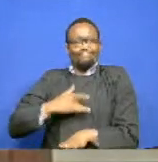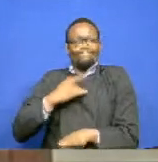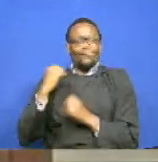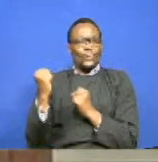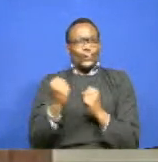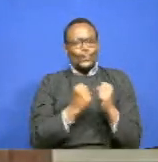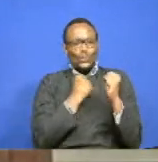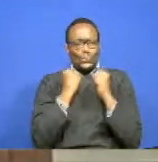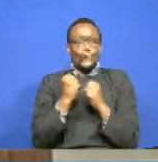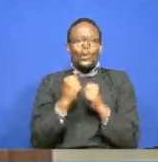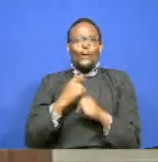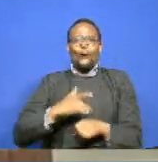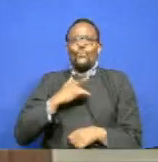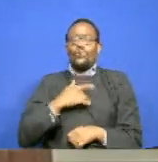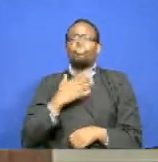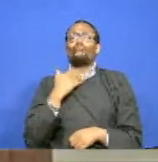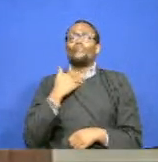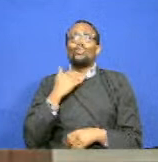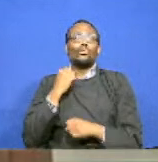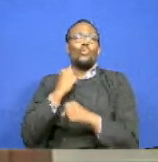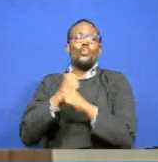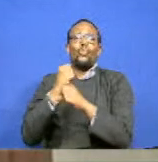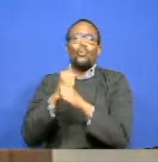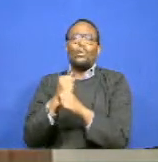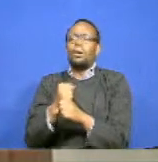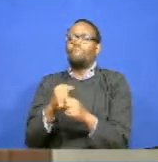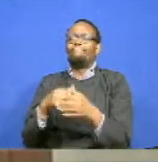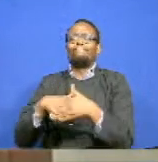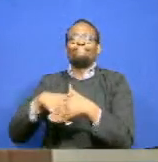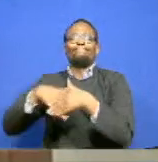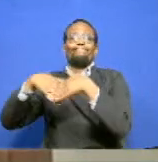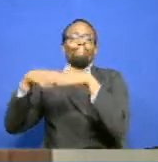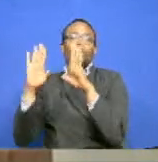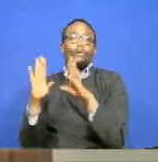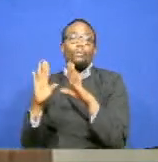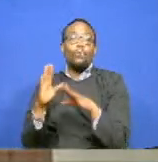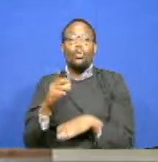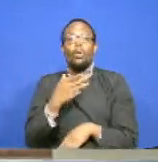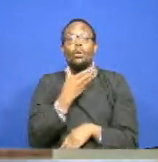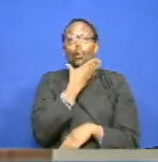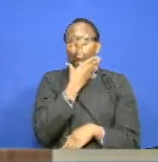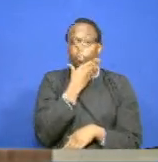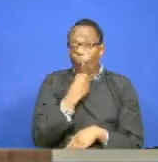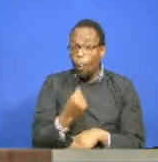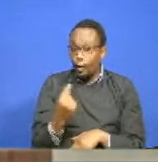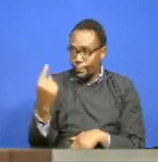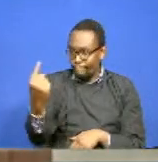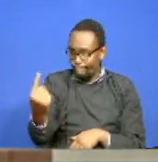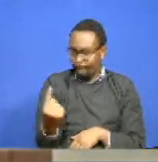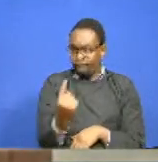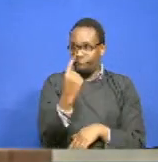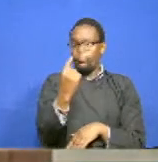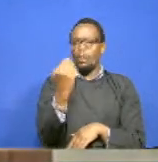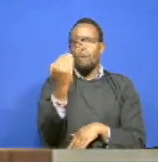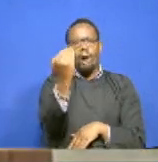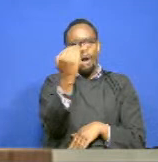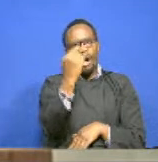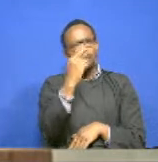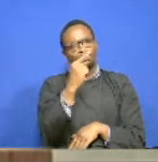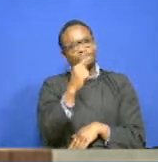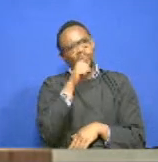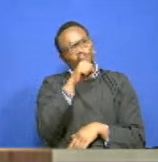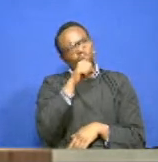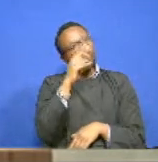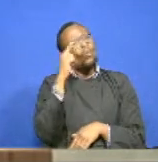to resign. After everyone else has left, the one boy came to him and asked, "Do you